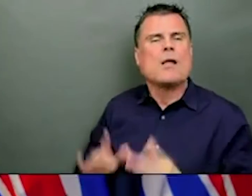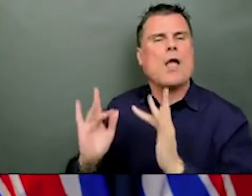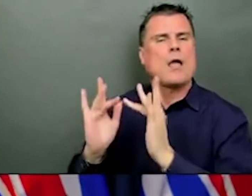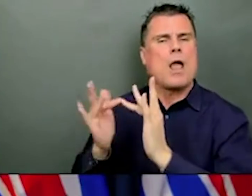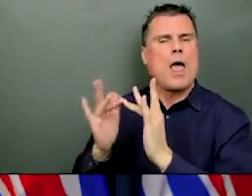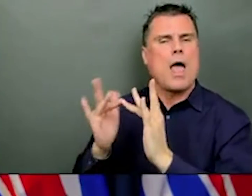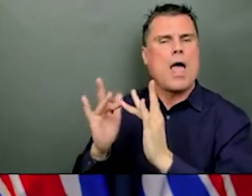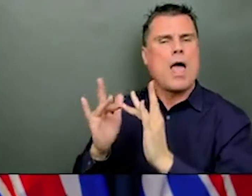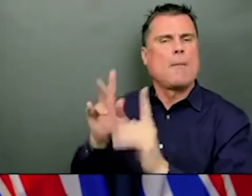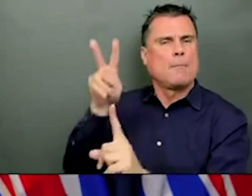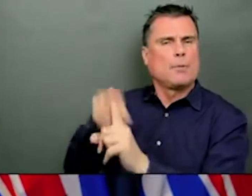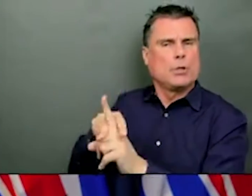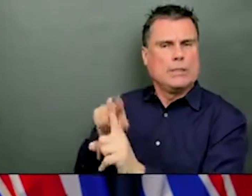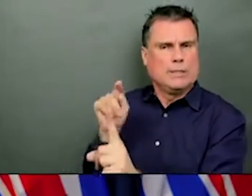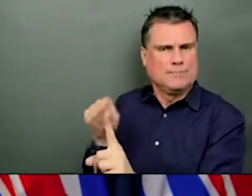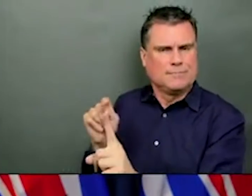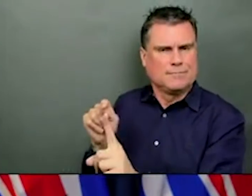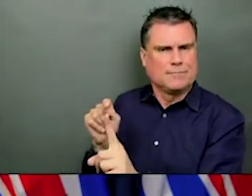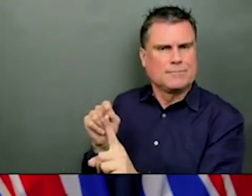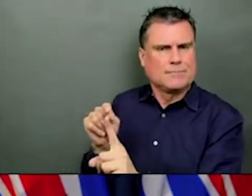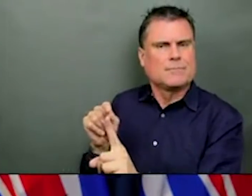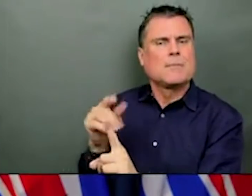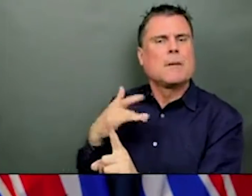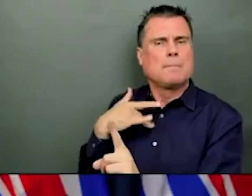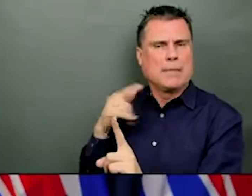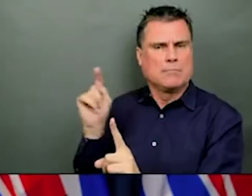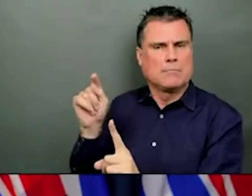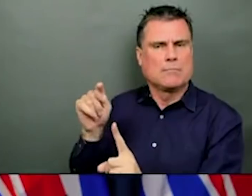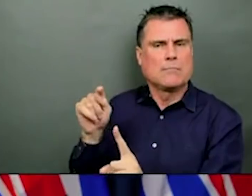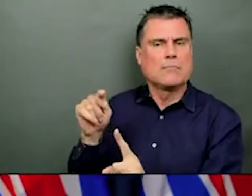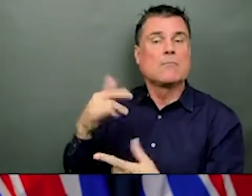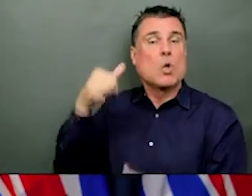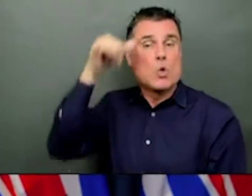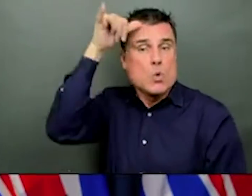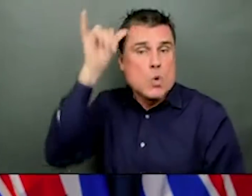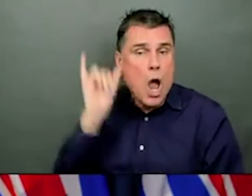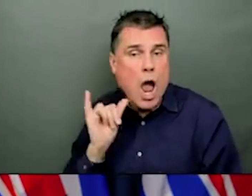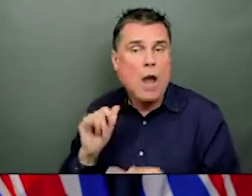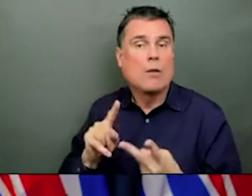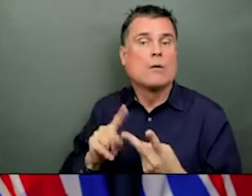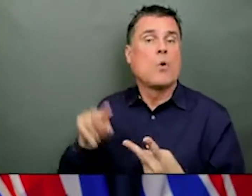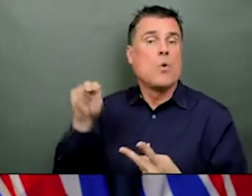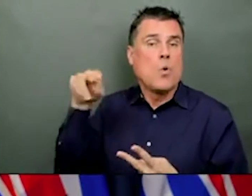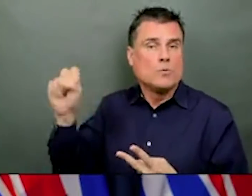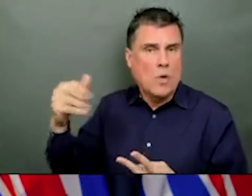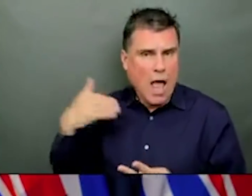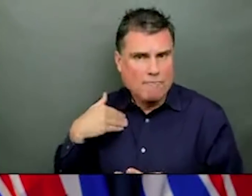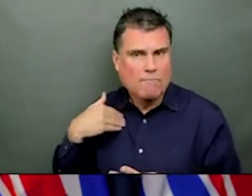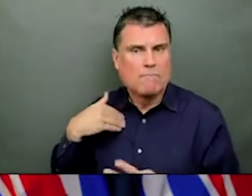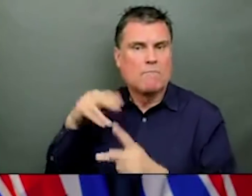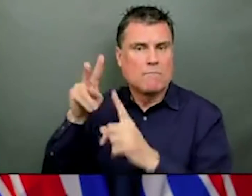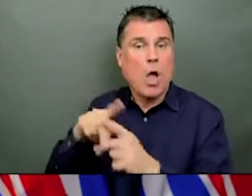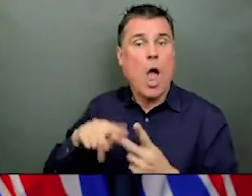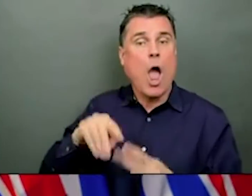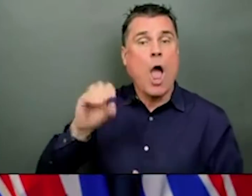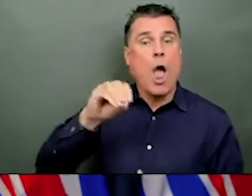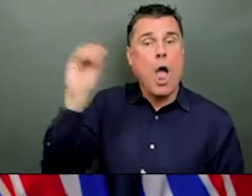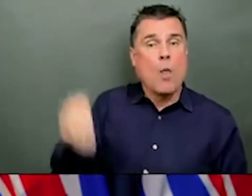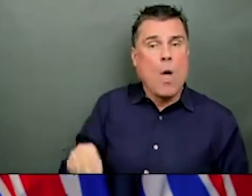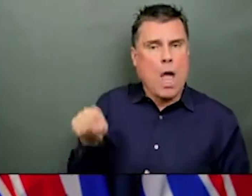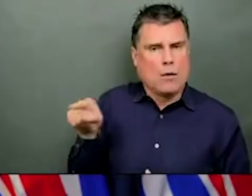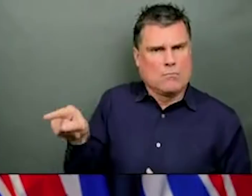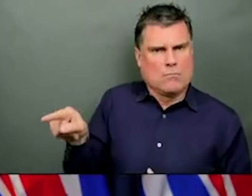running in Yukon and Nova Scotia. They were built by an Ottawa-based tech firm, Can Immunize. They were contacted by